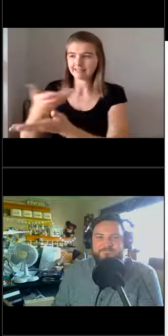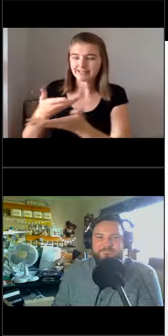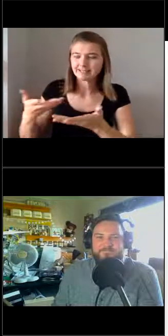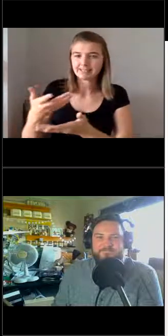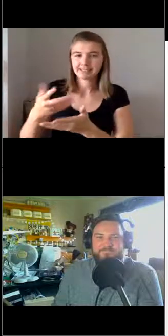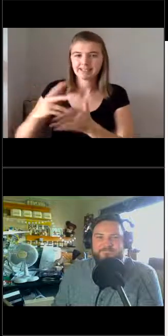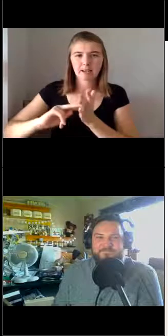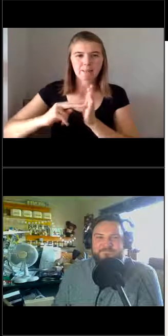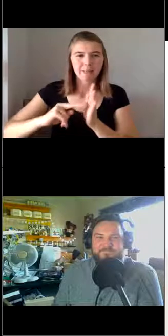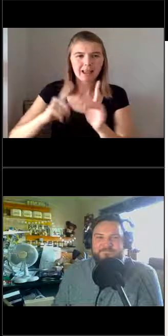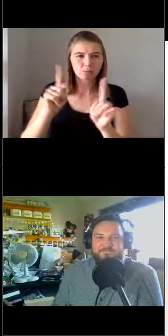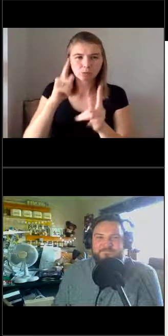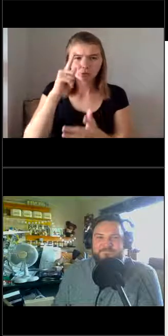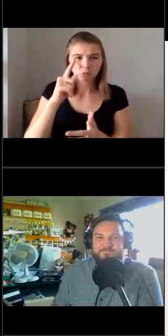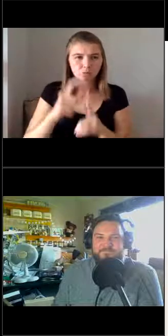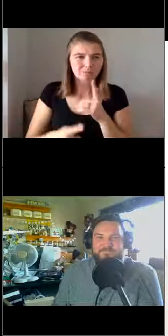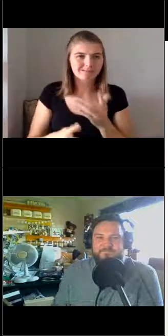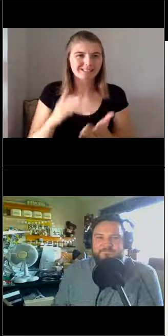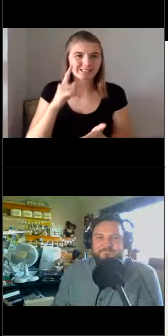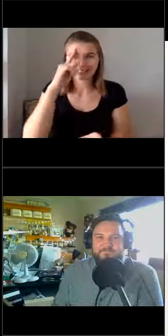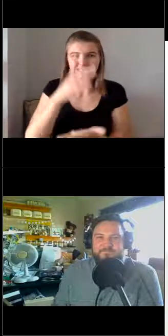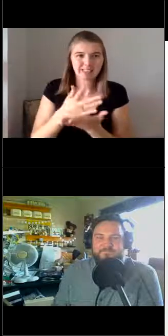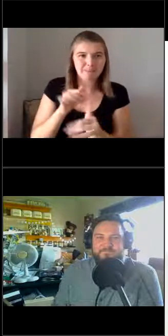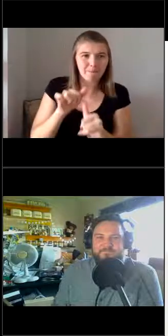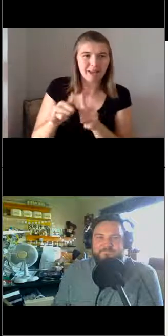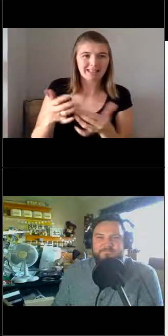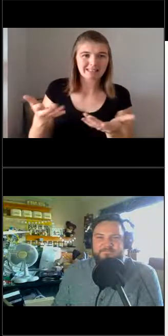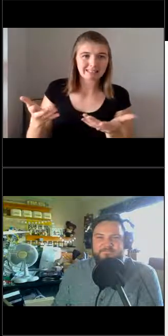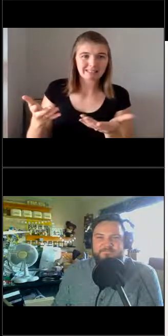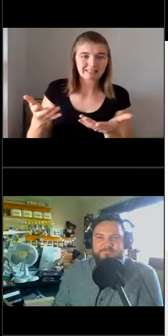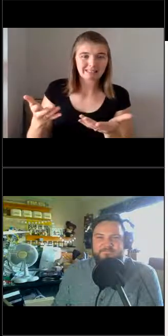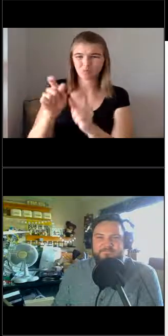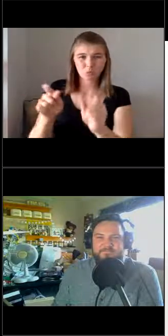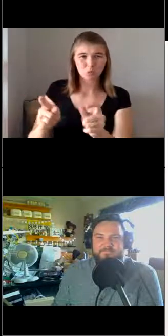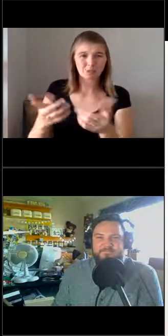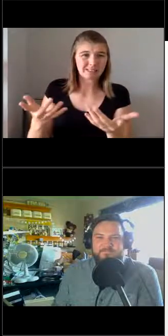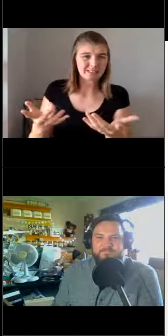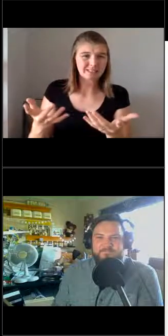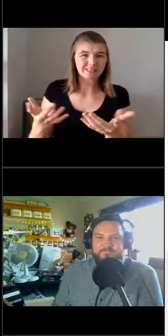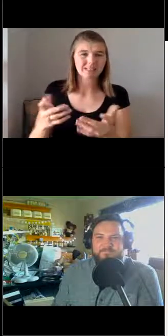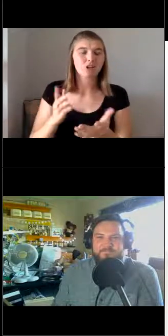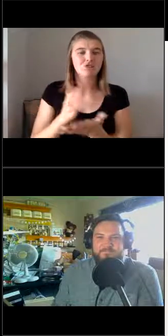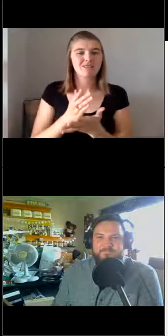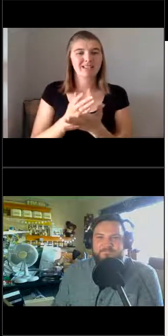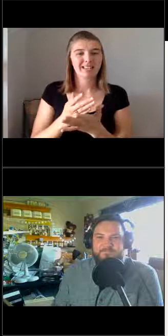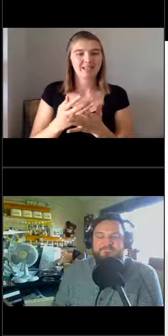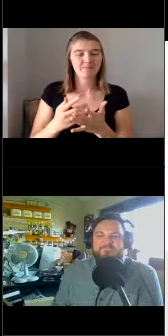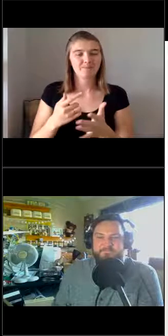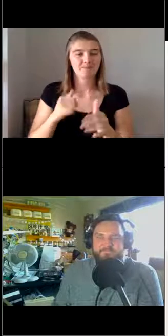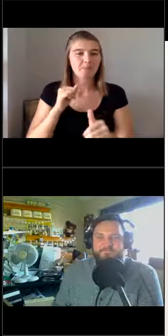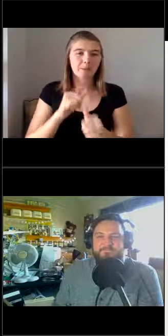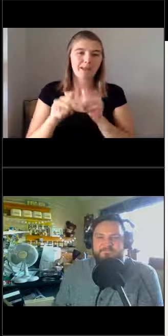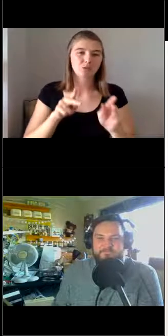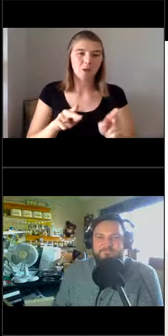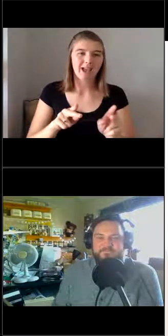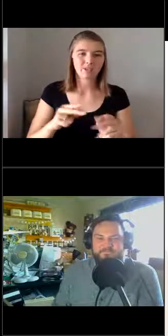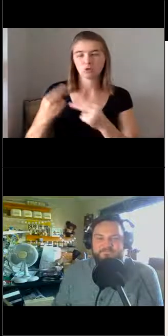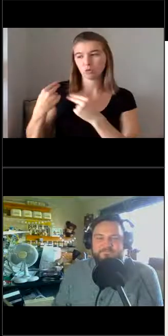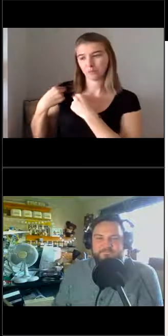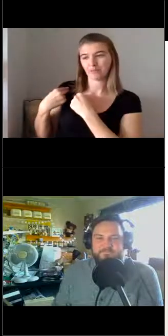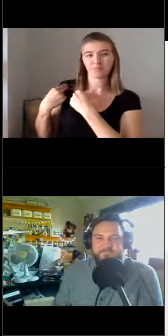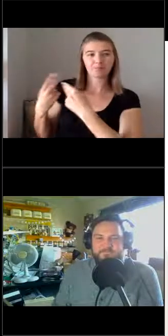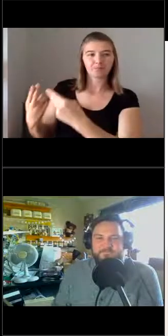the best decision for the students is just to transfer the main supervision role to him, because they are quite